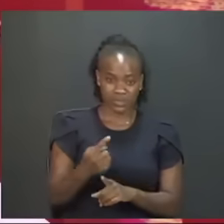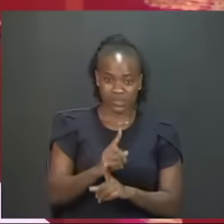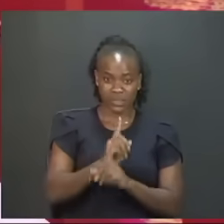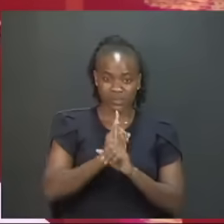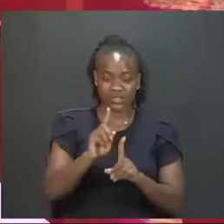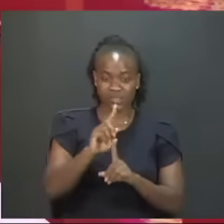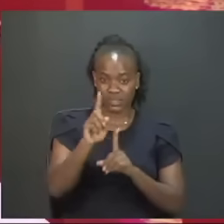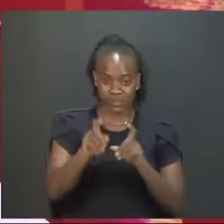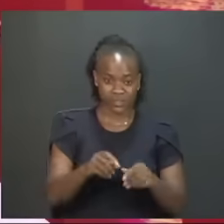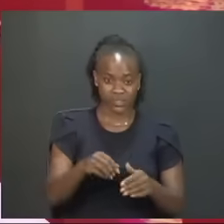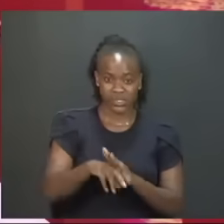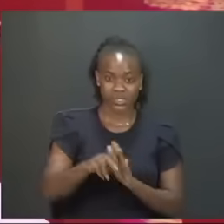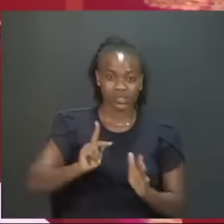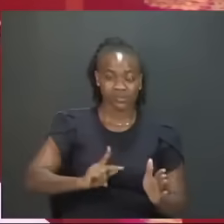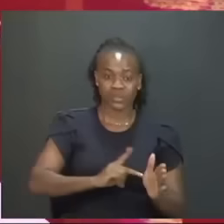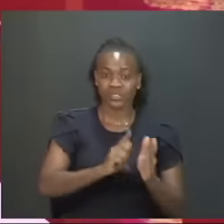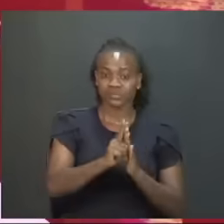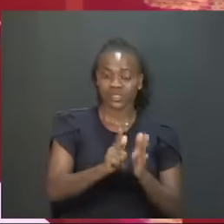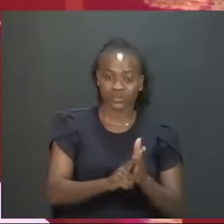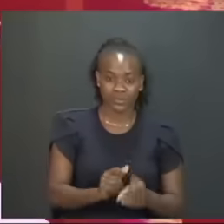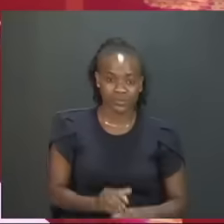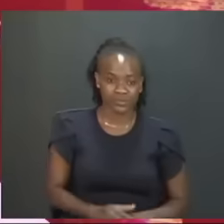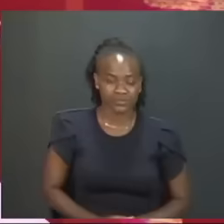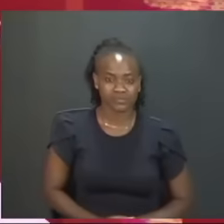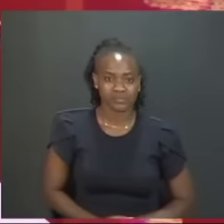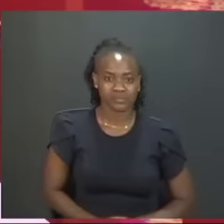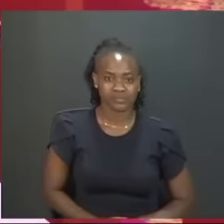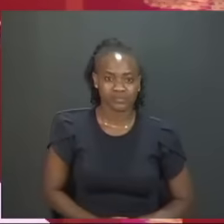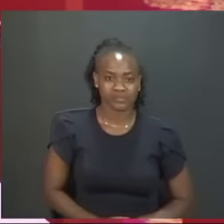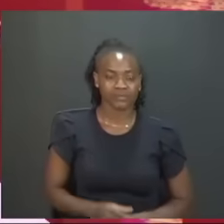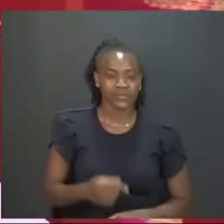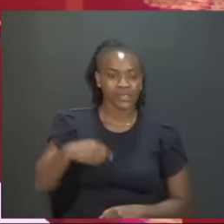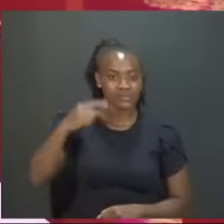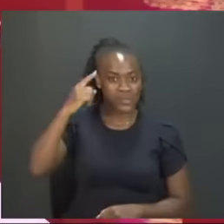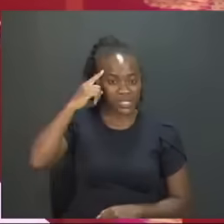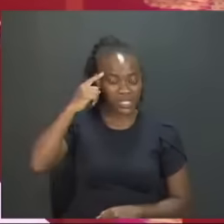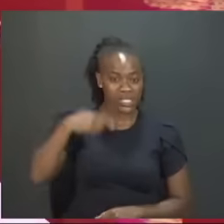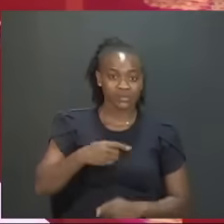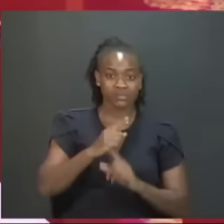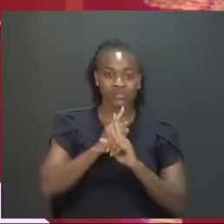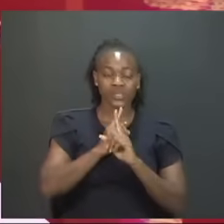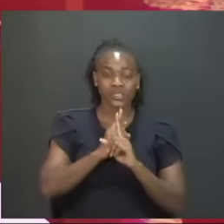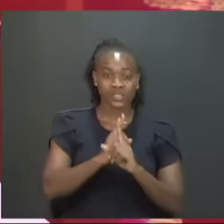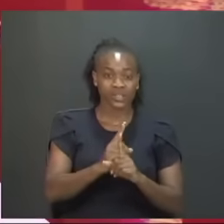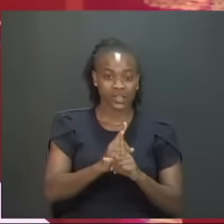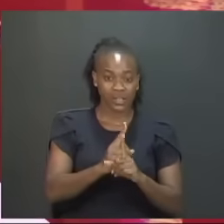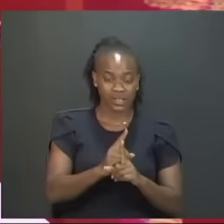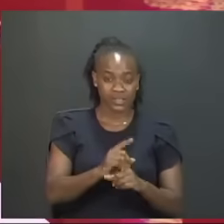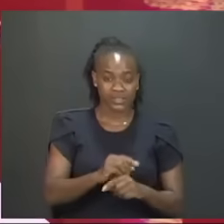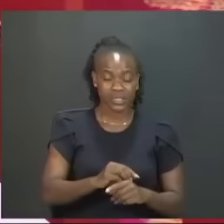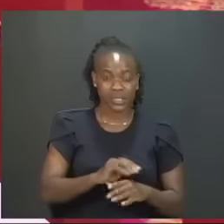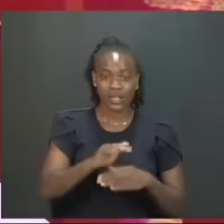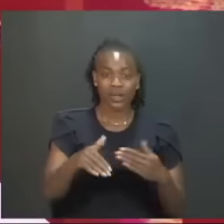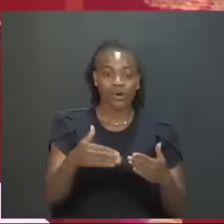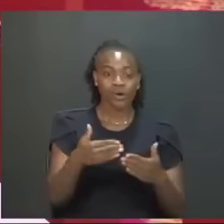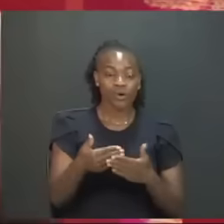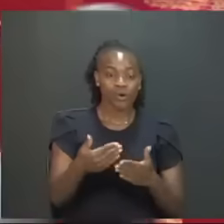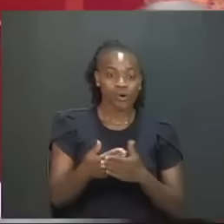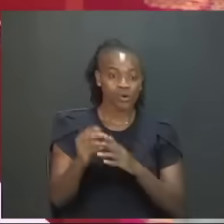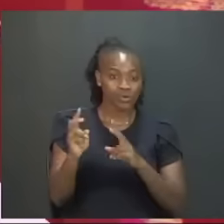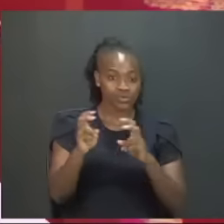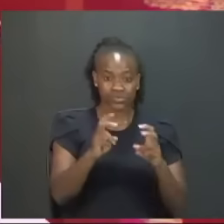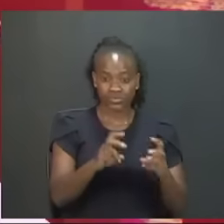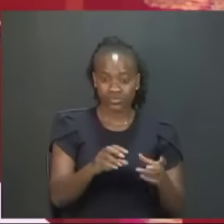own rules. Mr. Speaker, I think I have responded to all the issues